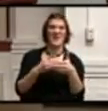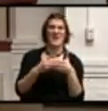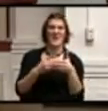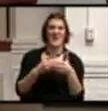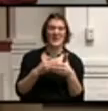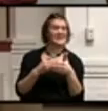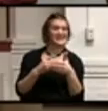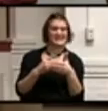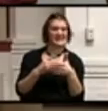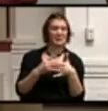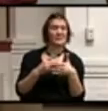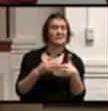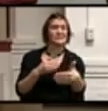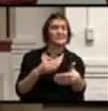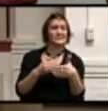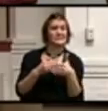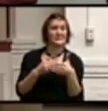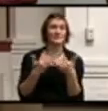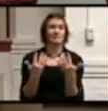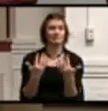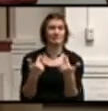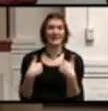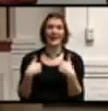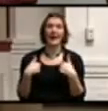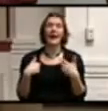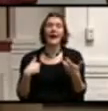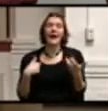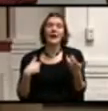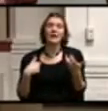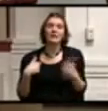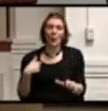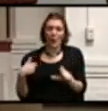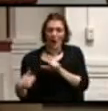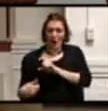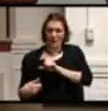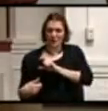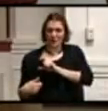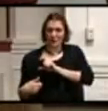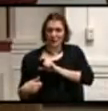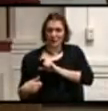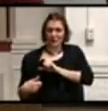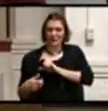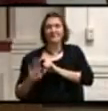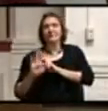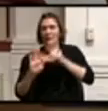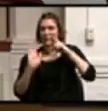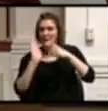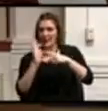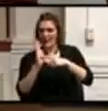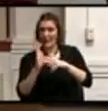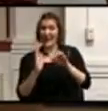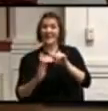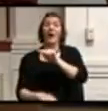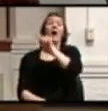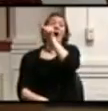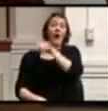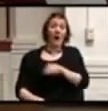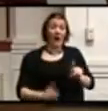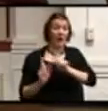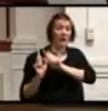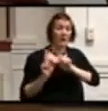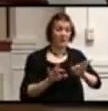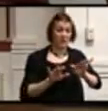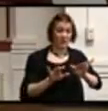and we don't like to have officers, when they're in the sally port, if they get a